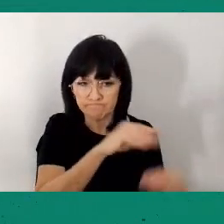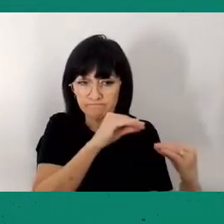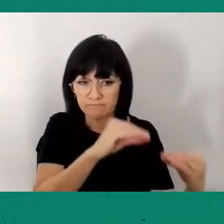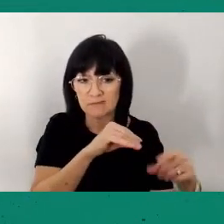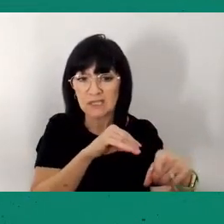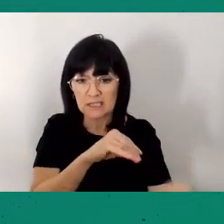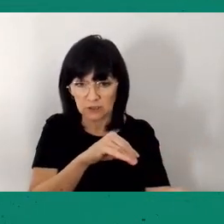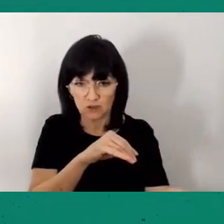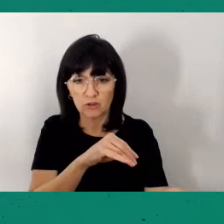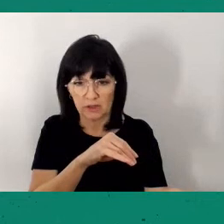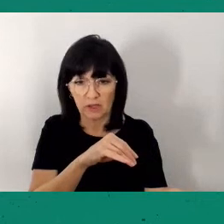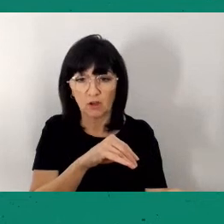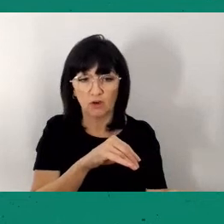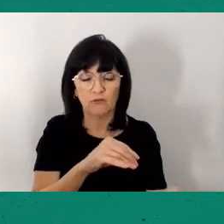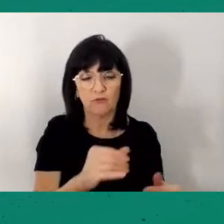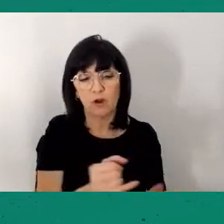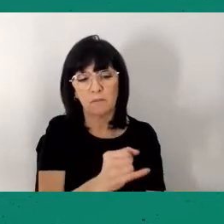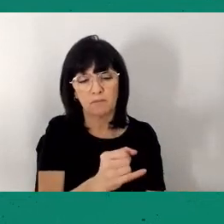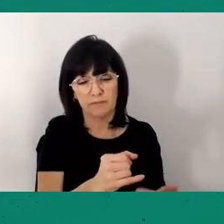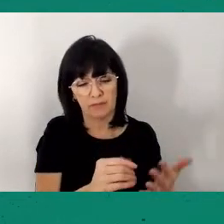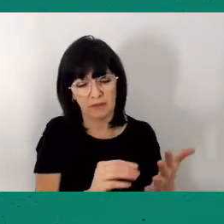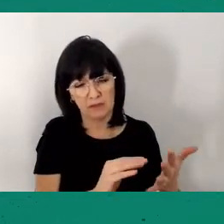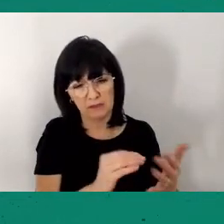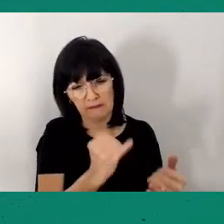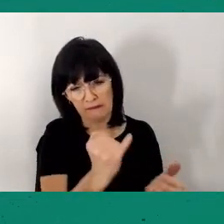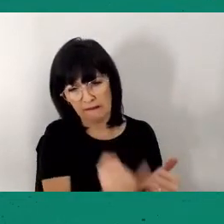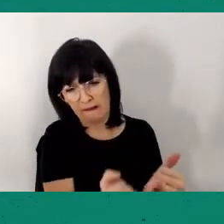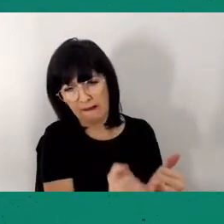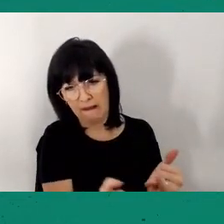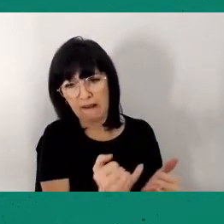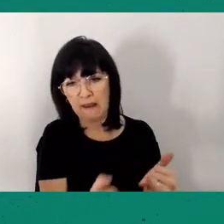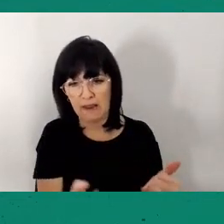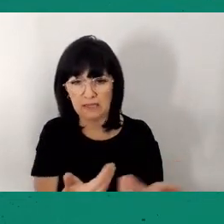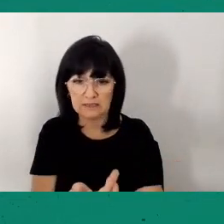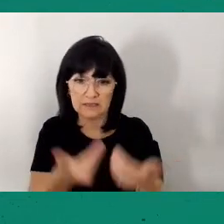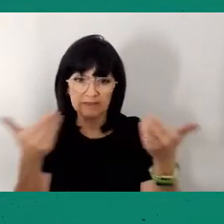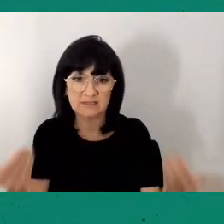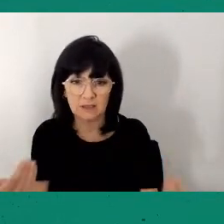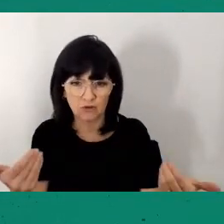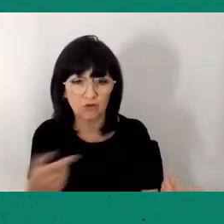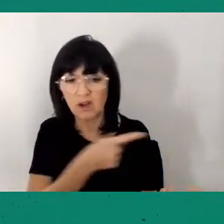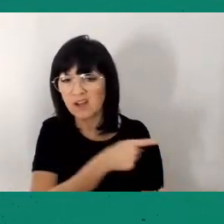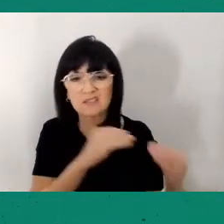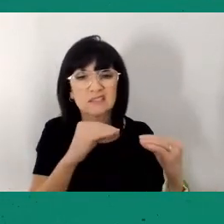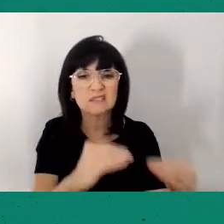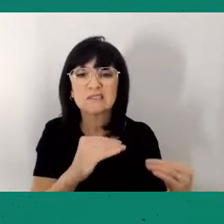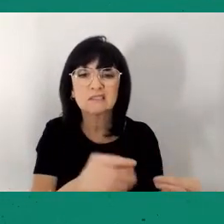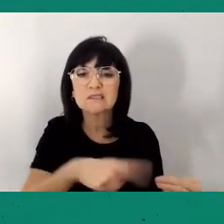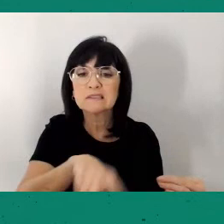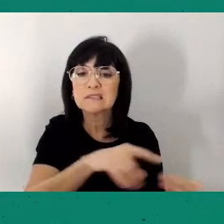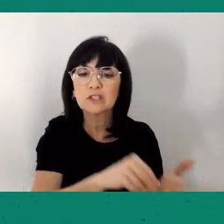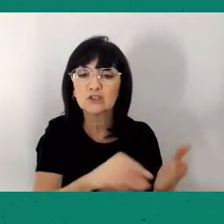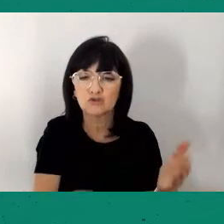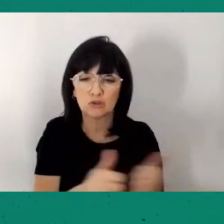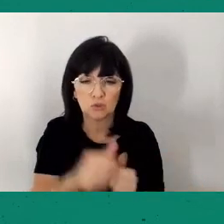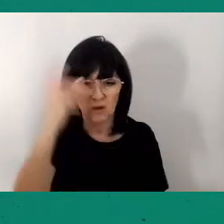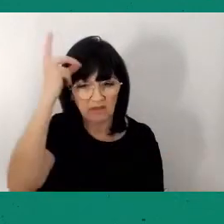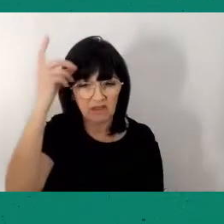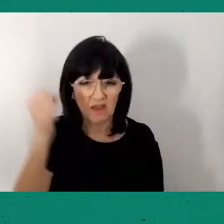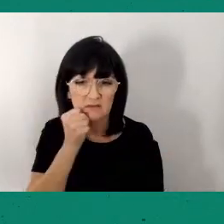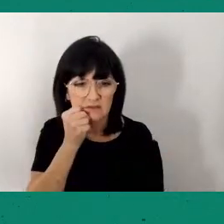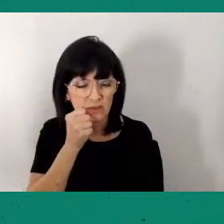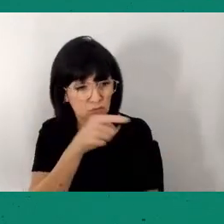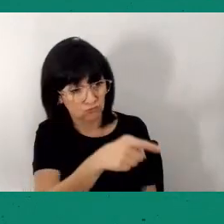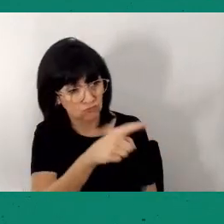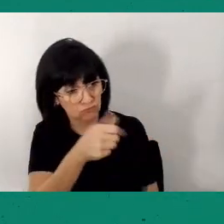the end of his career teaching kids with Down syndrome. And so can you address this issue